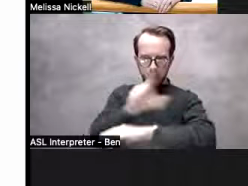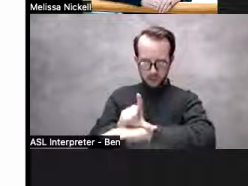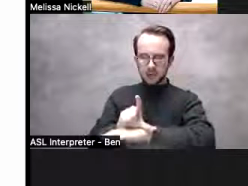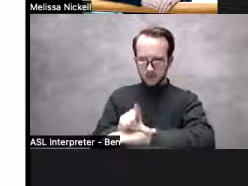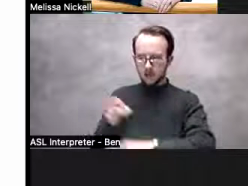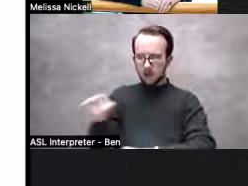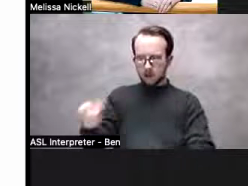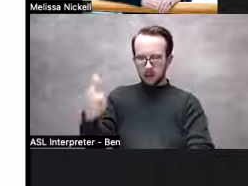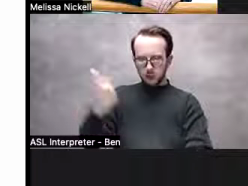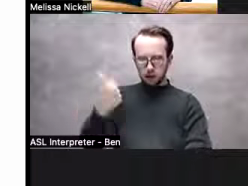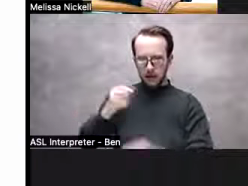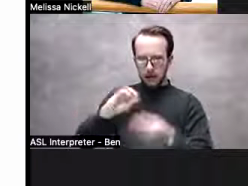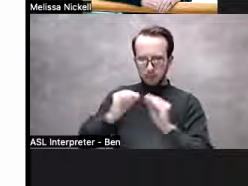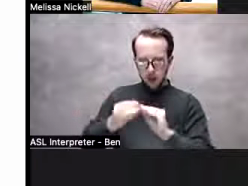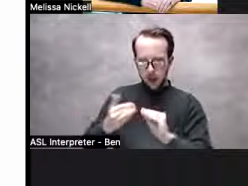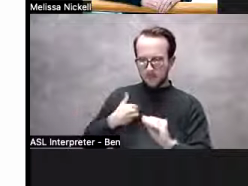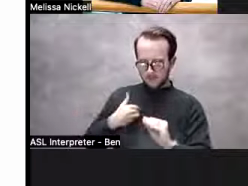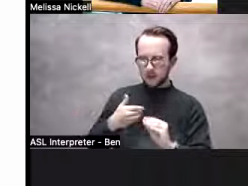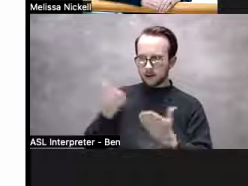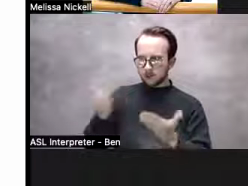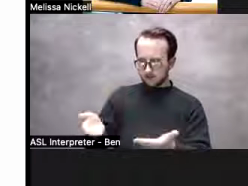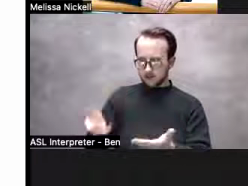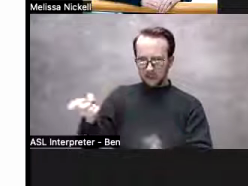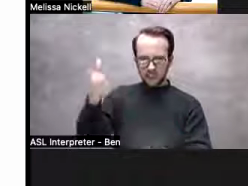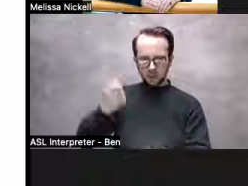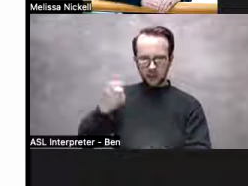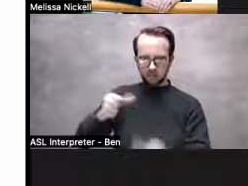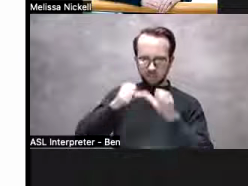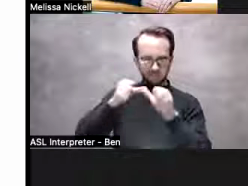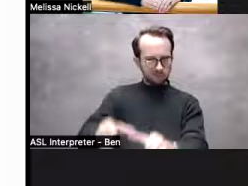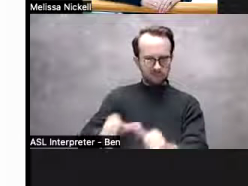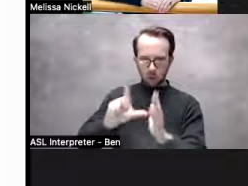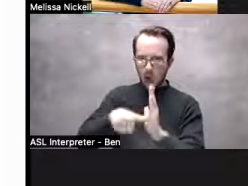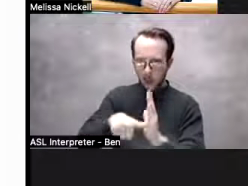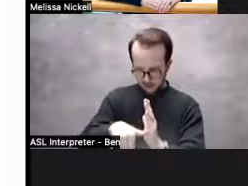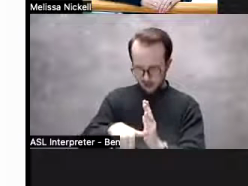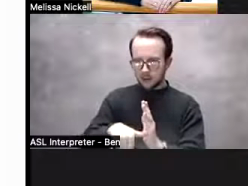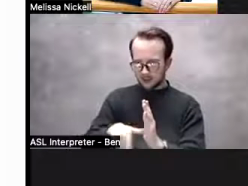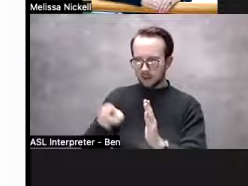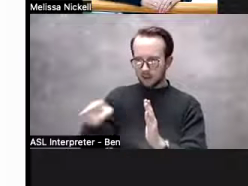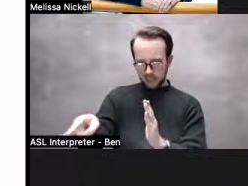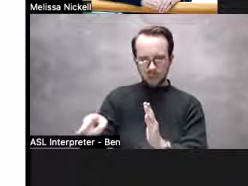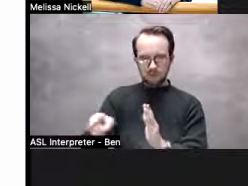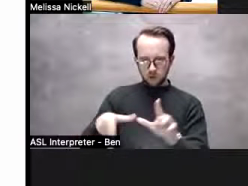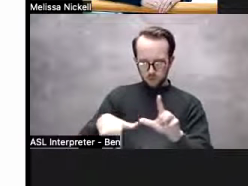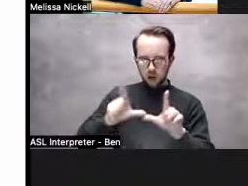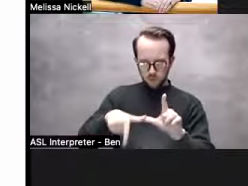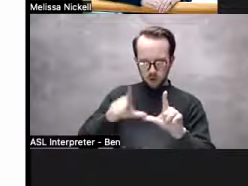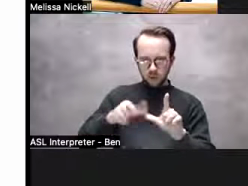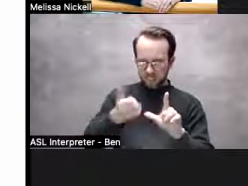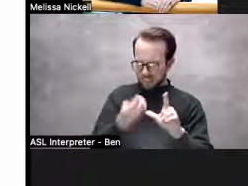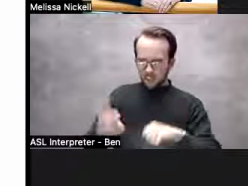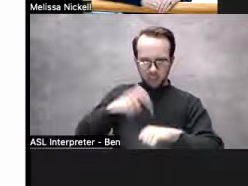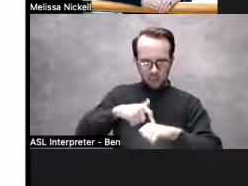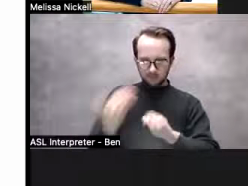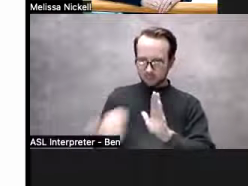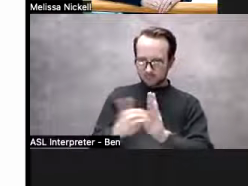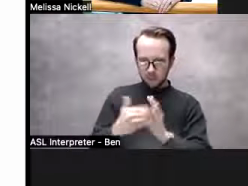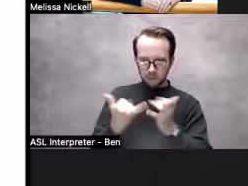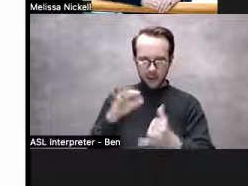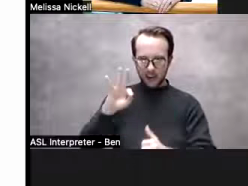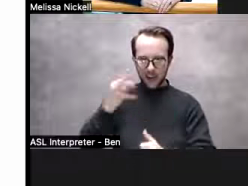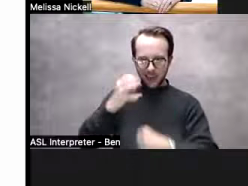here. And this grant has been going on for a while. This is actually, he's gotten this grant renewed several times. He's in his 9th year